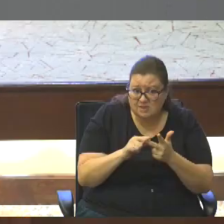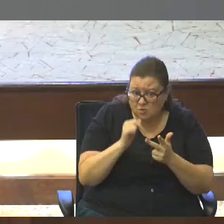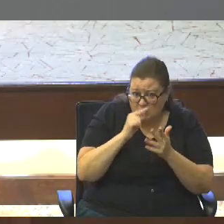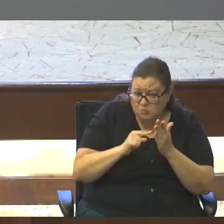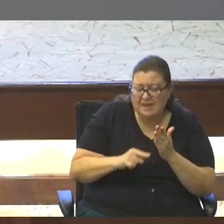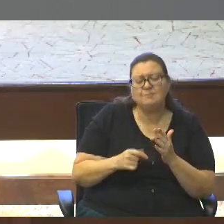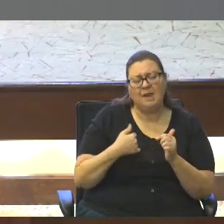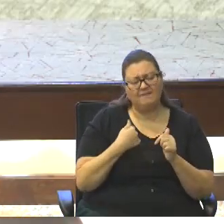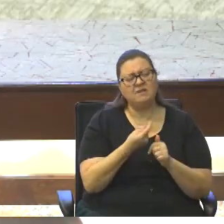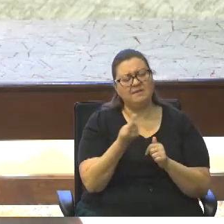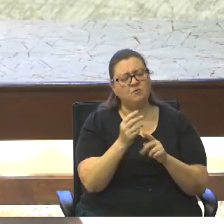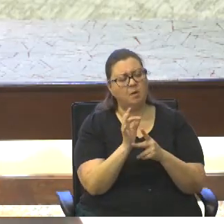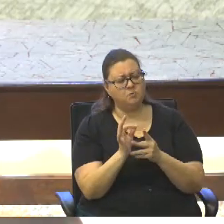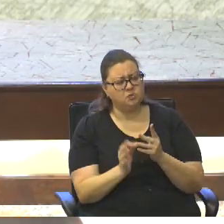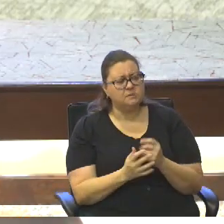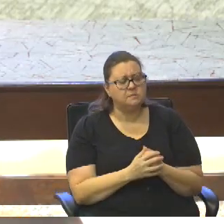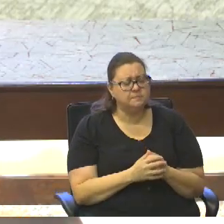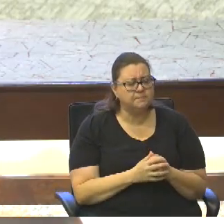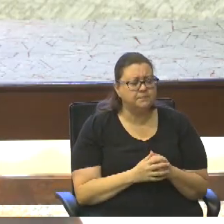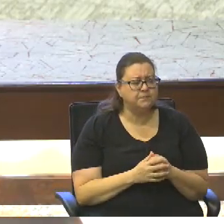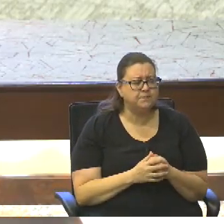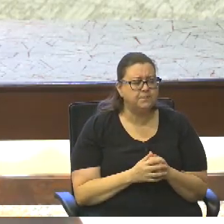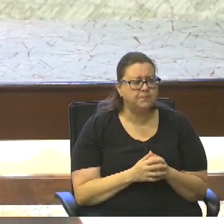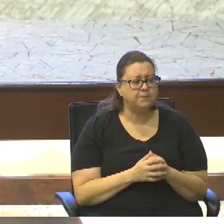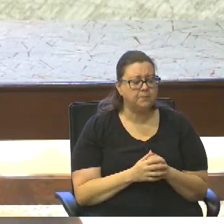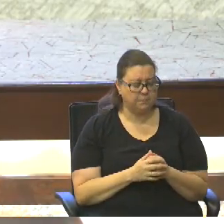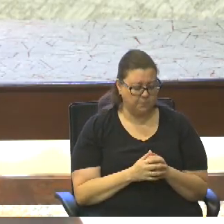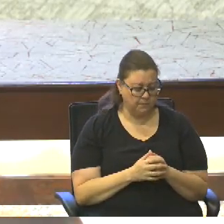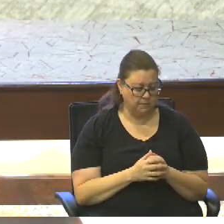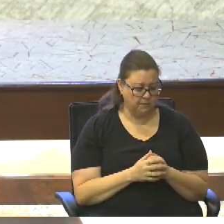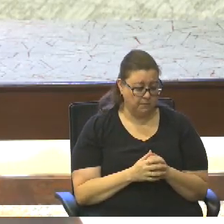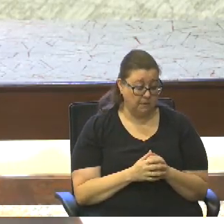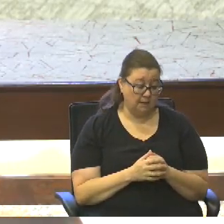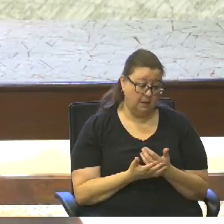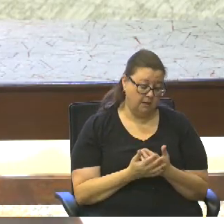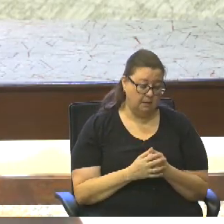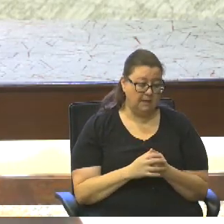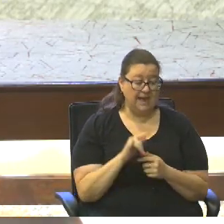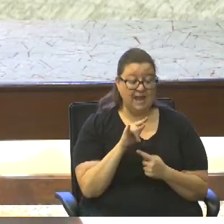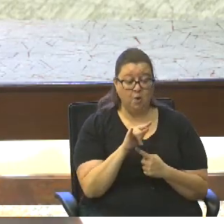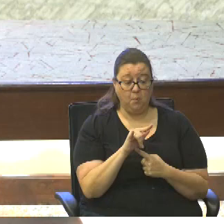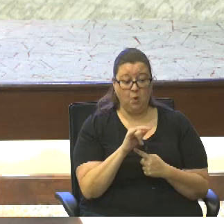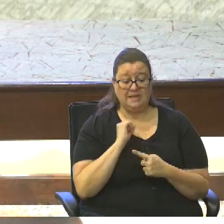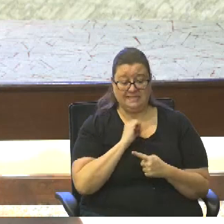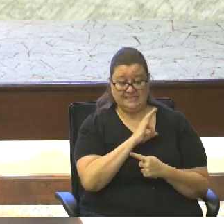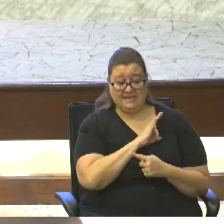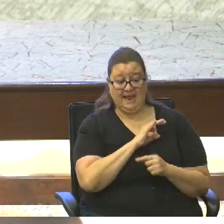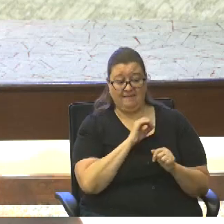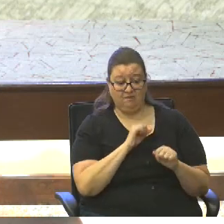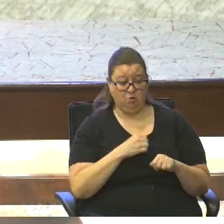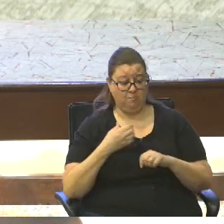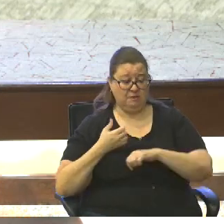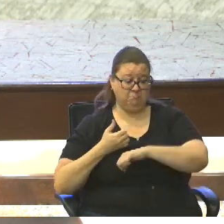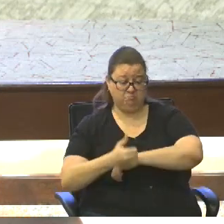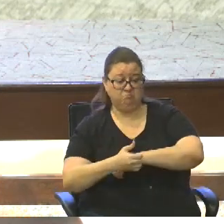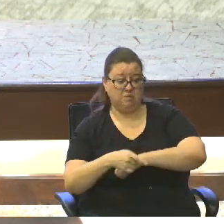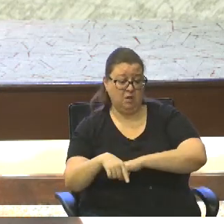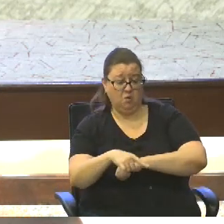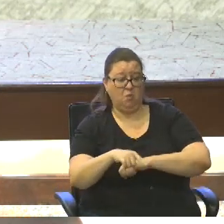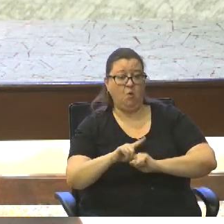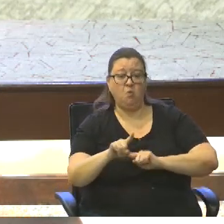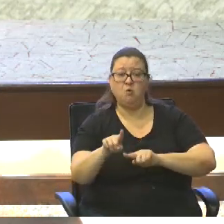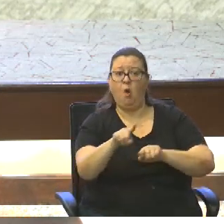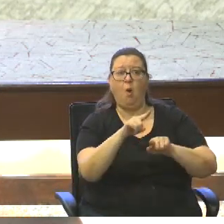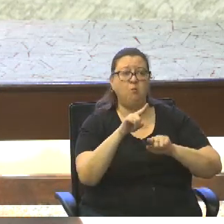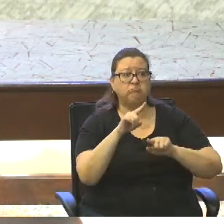this a couple of different ways. Realistically, airport staff can be tasked with going out and doing a compensatory